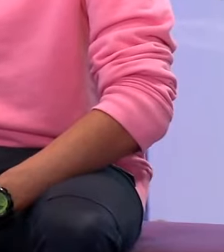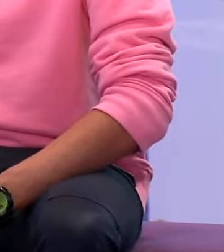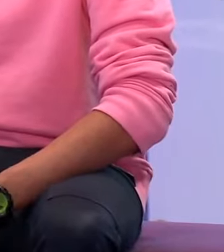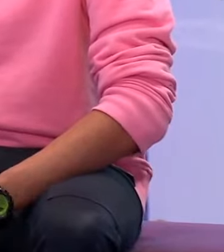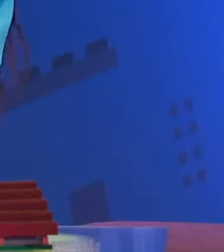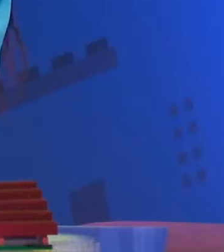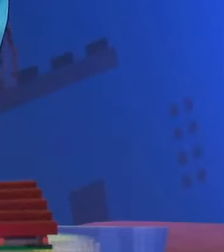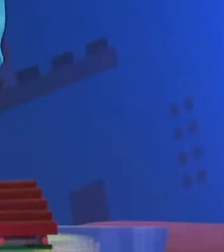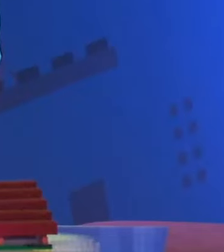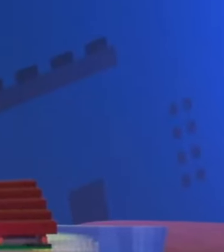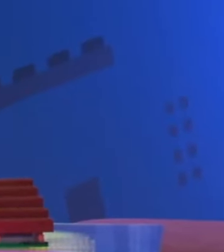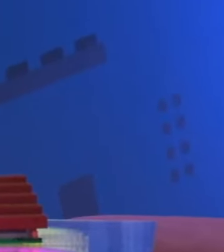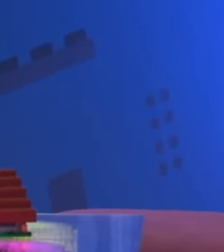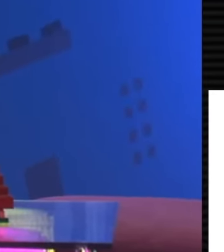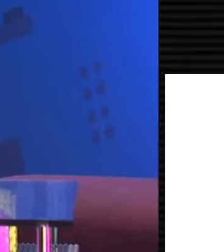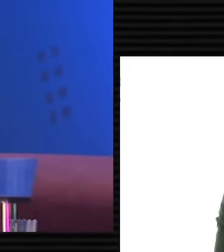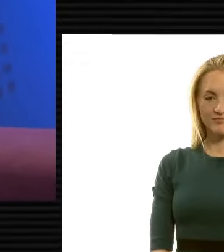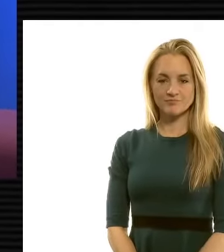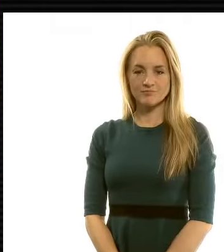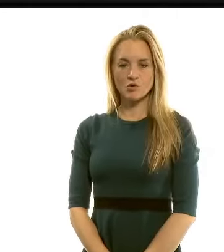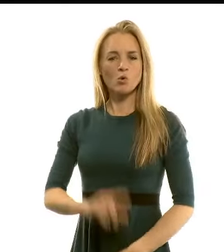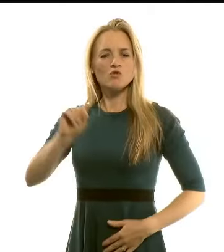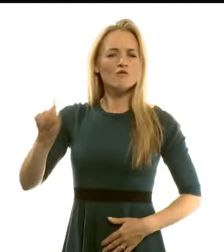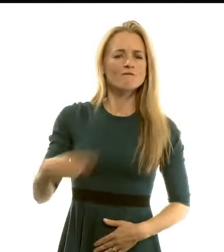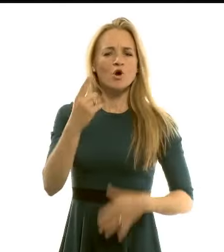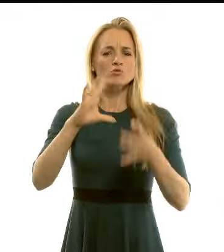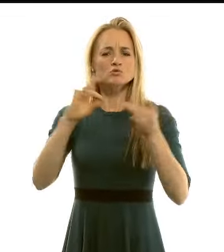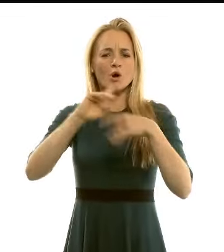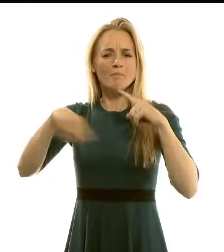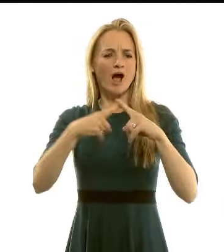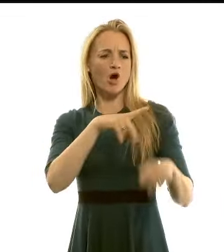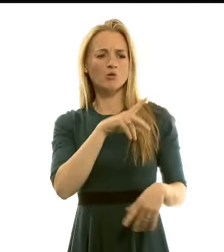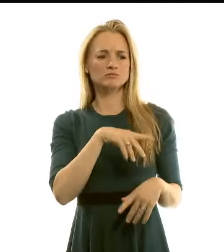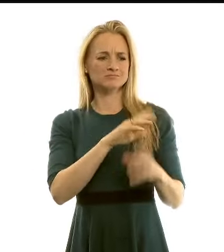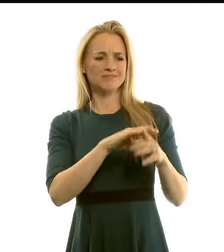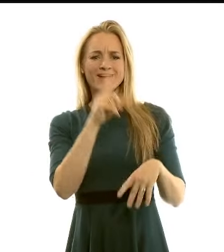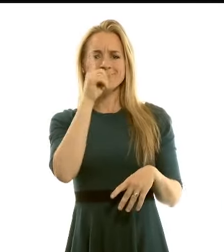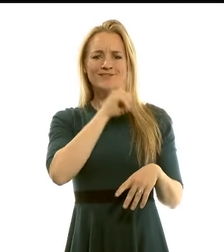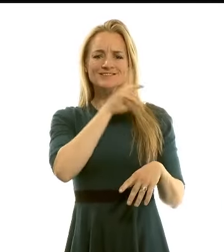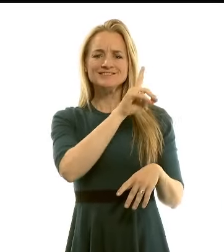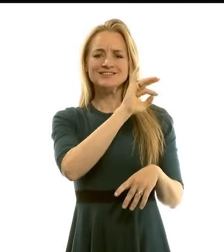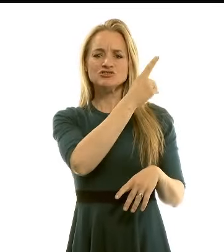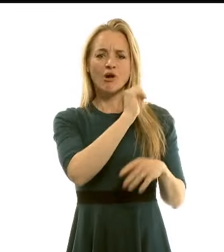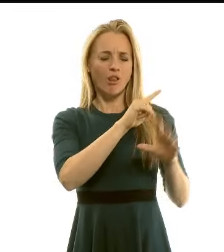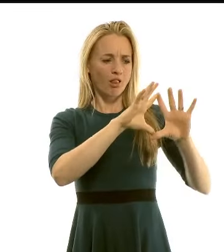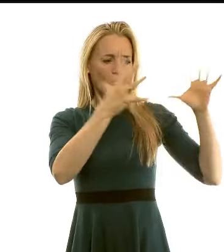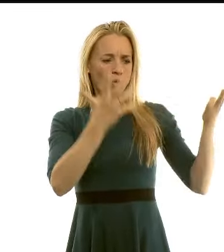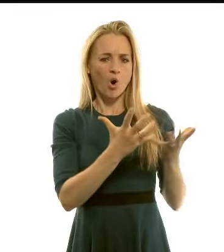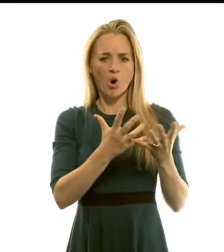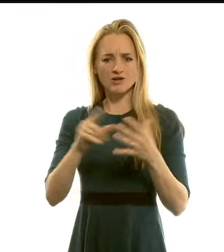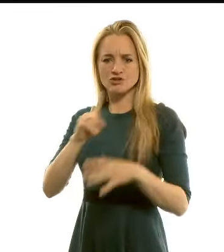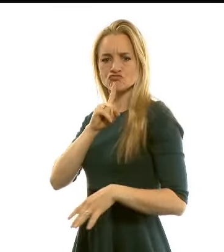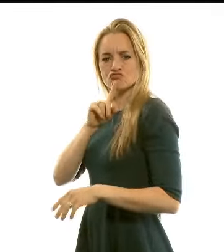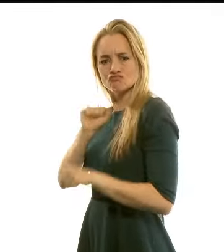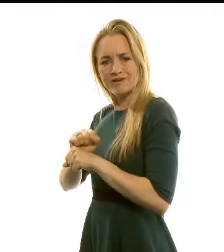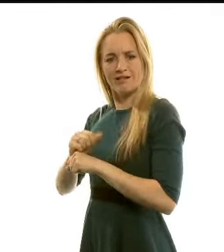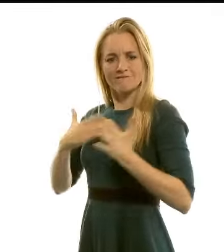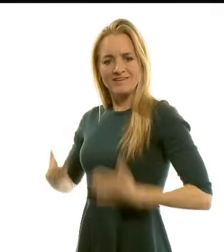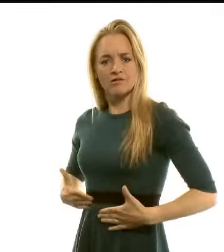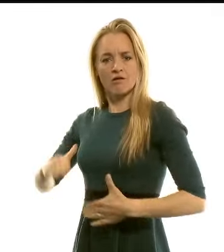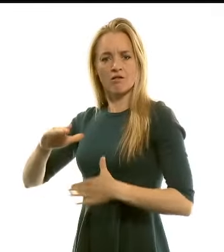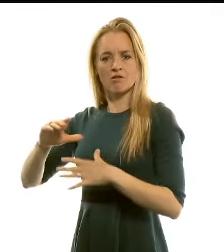and the digital in that way, I couldn't really picture it, but it looked great. And, you know, they asked, what did you both think of that? I love it. And